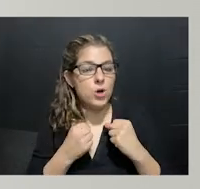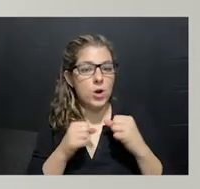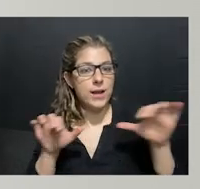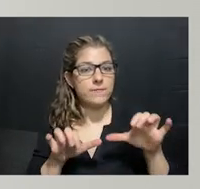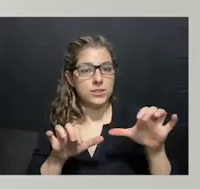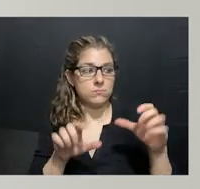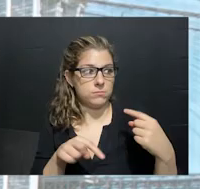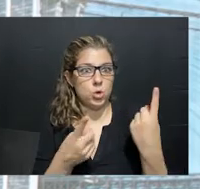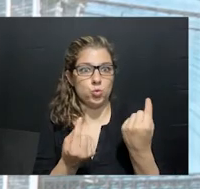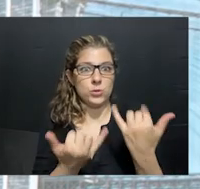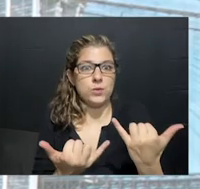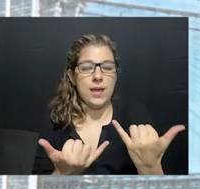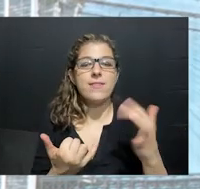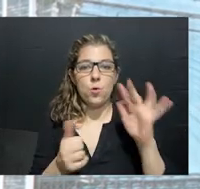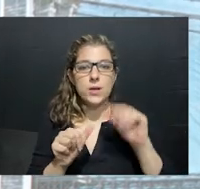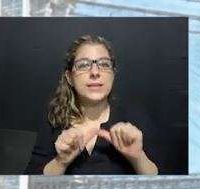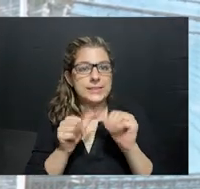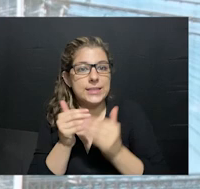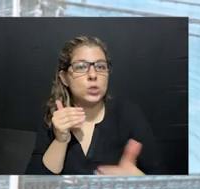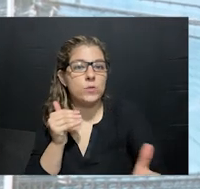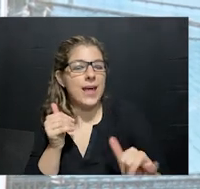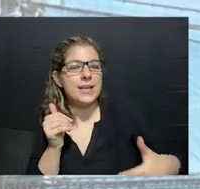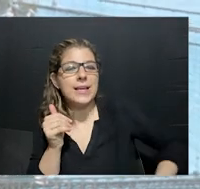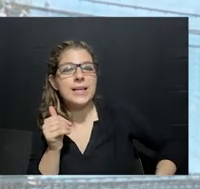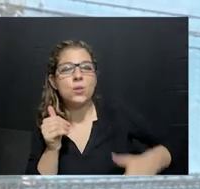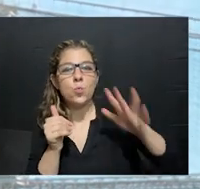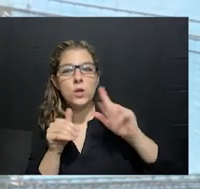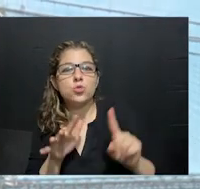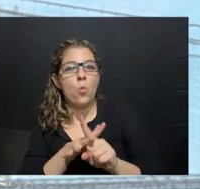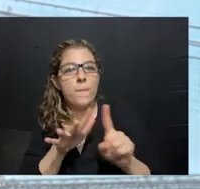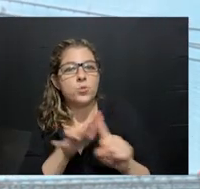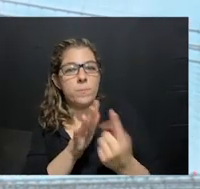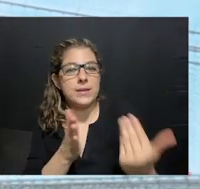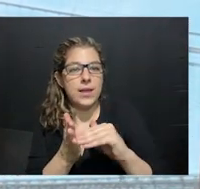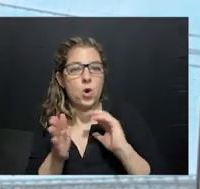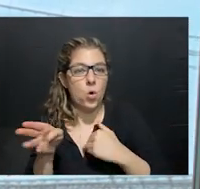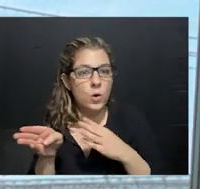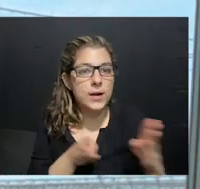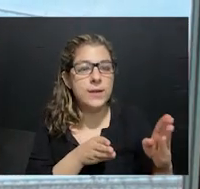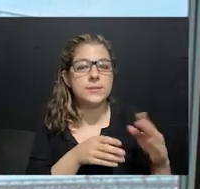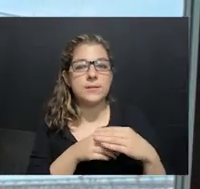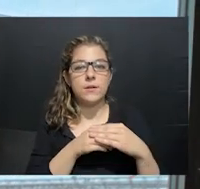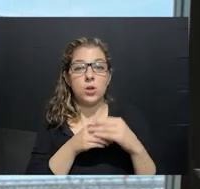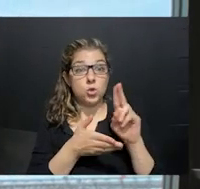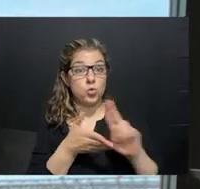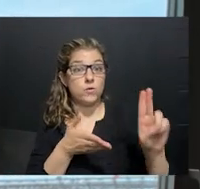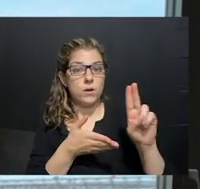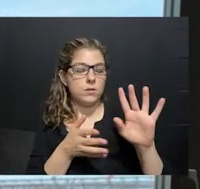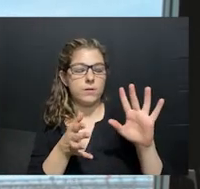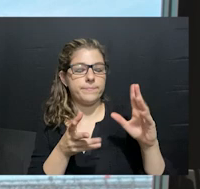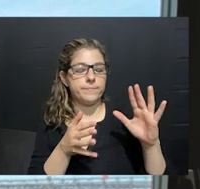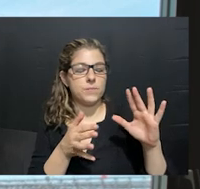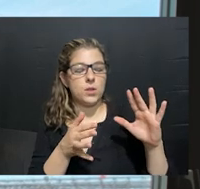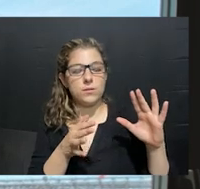in today. That will continue, that instinct will continue to animate and our organizing on universality